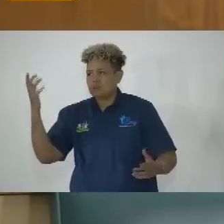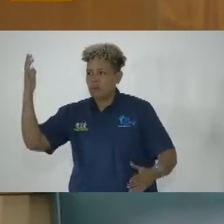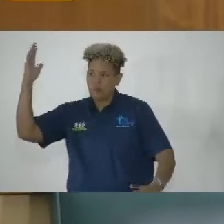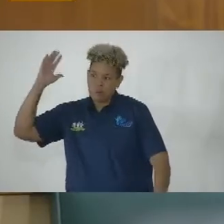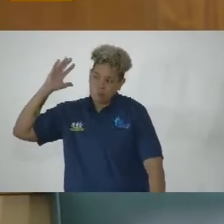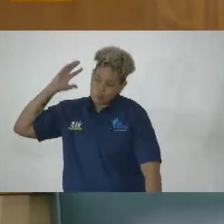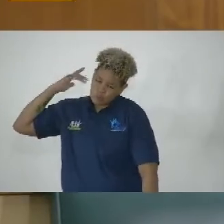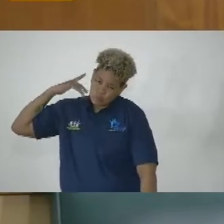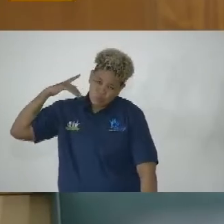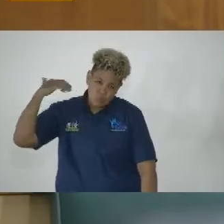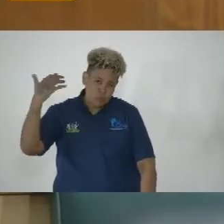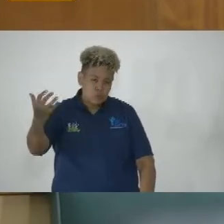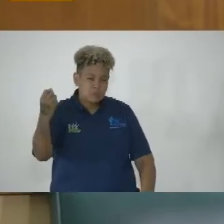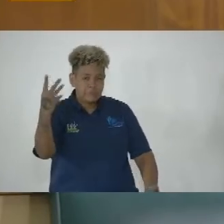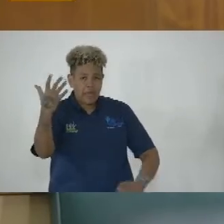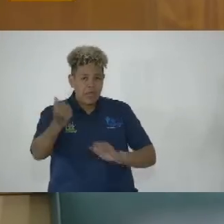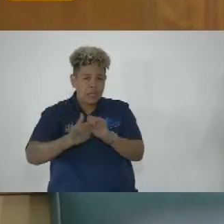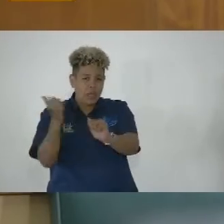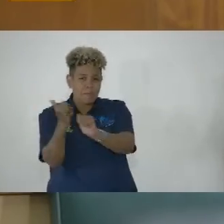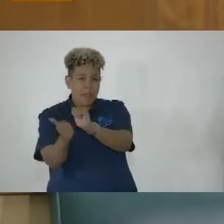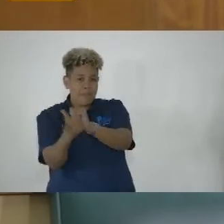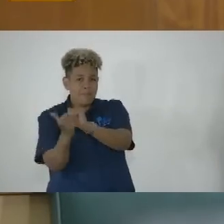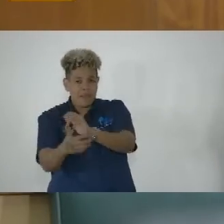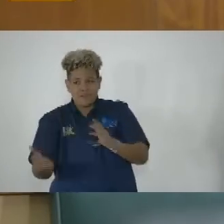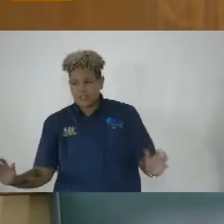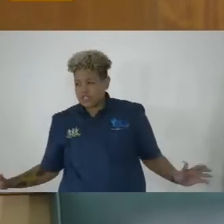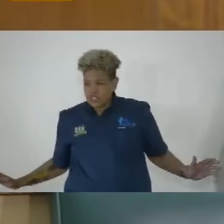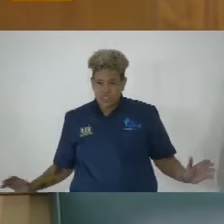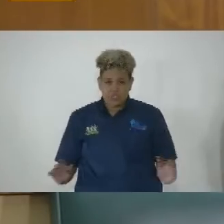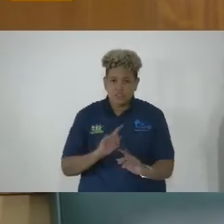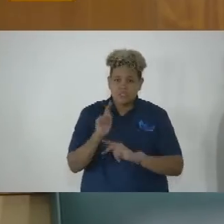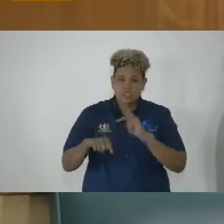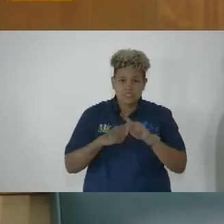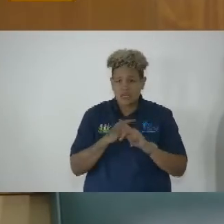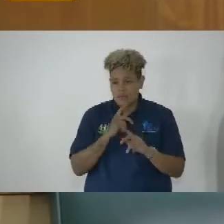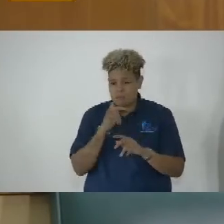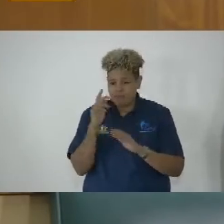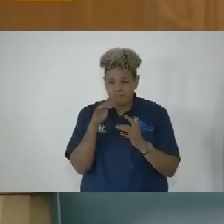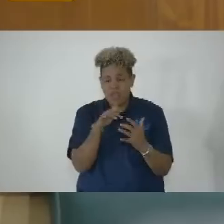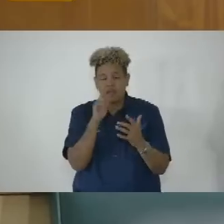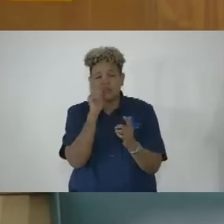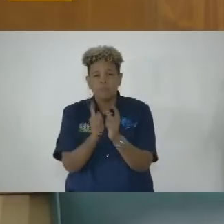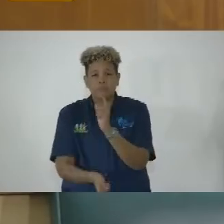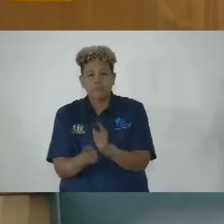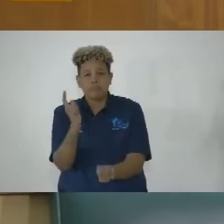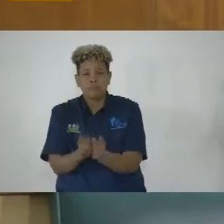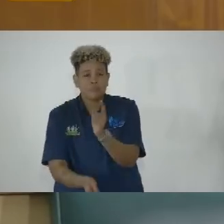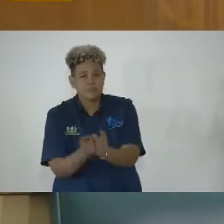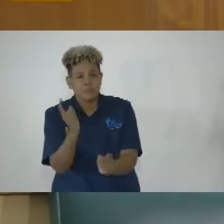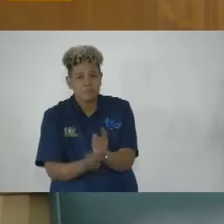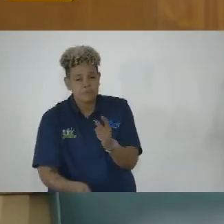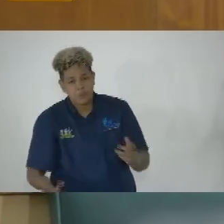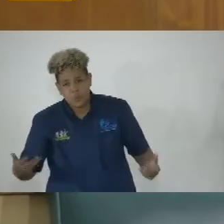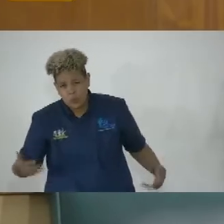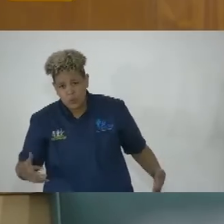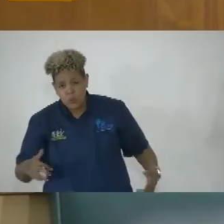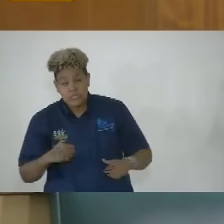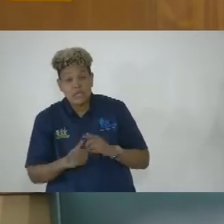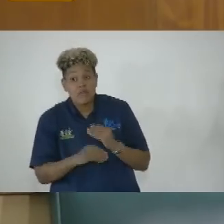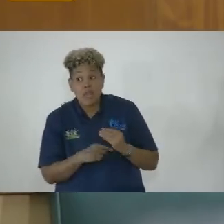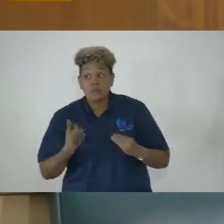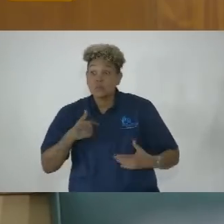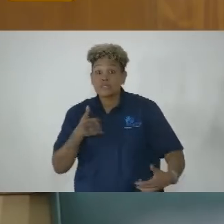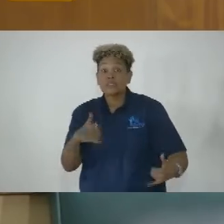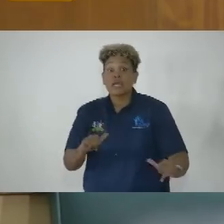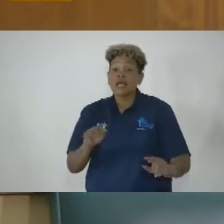have passed. Forms and types of violence have changed significantly. And we're still